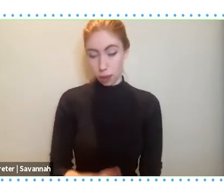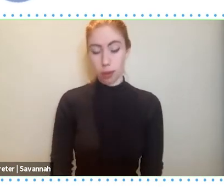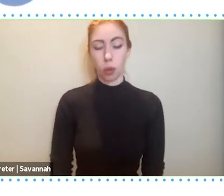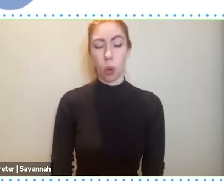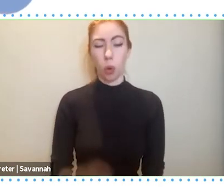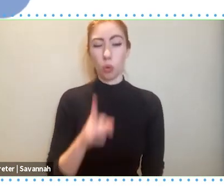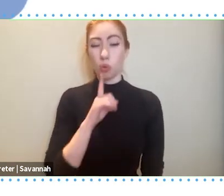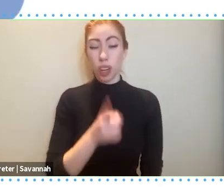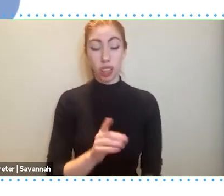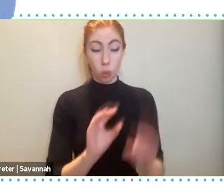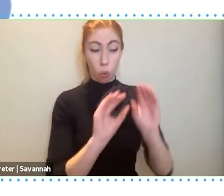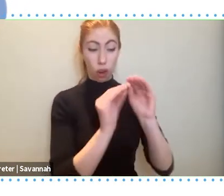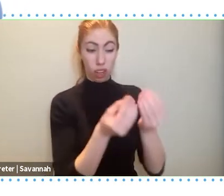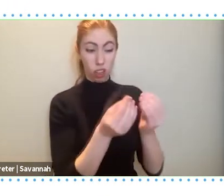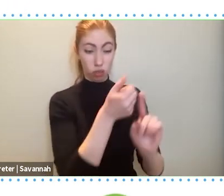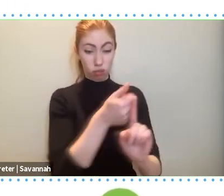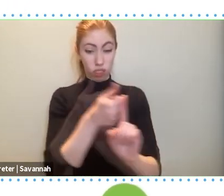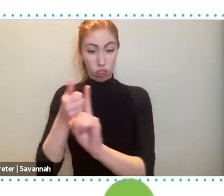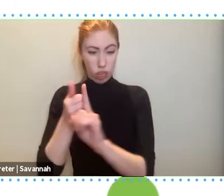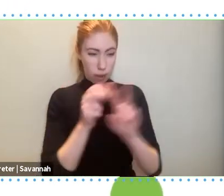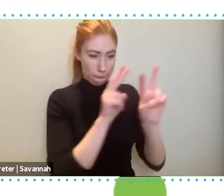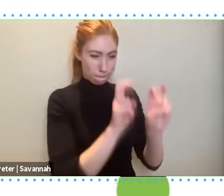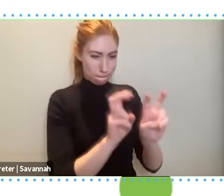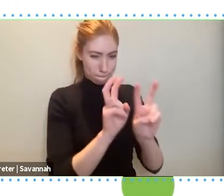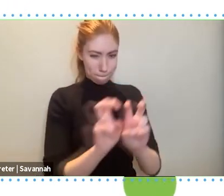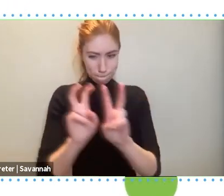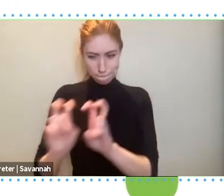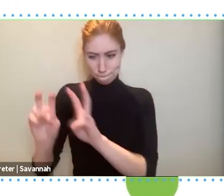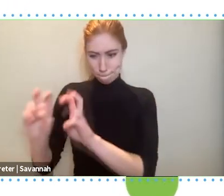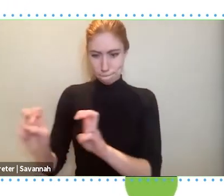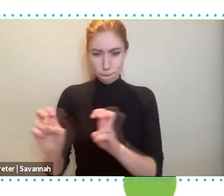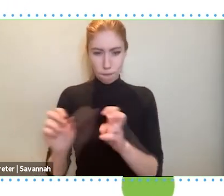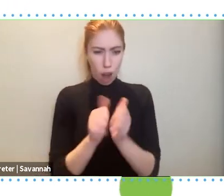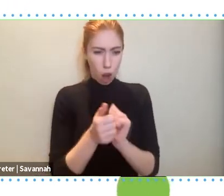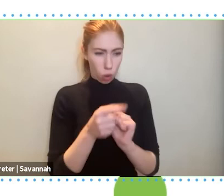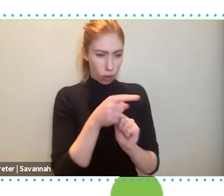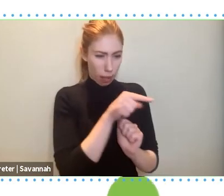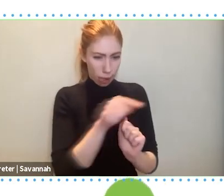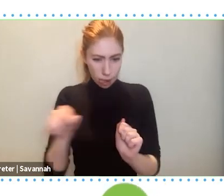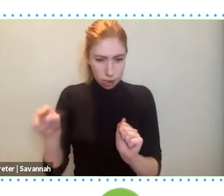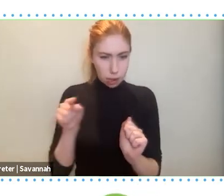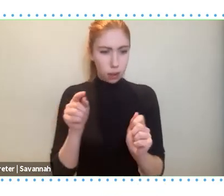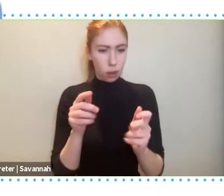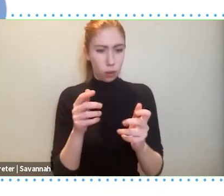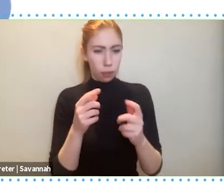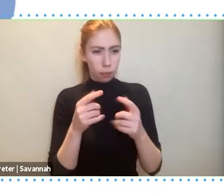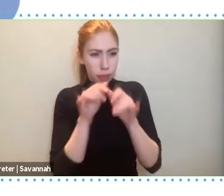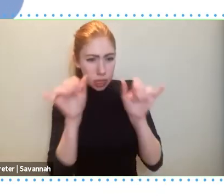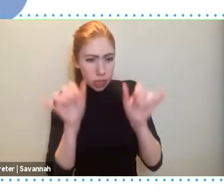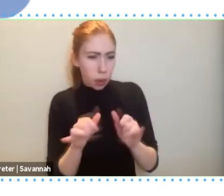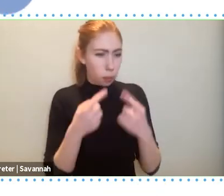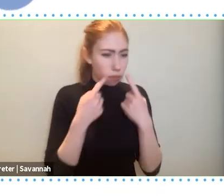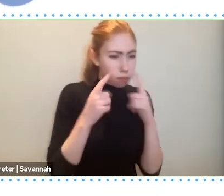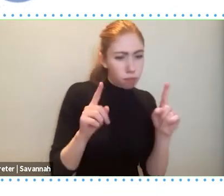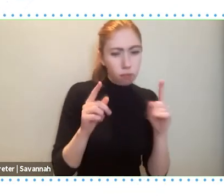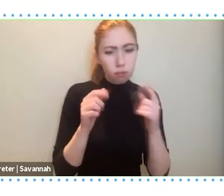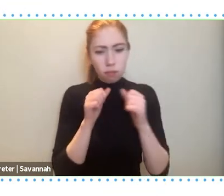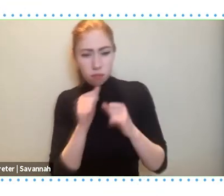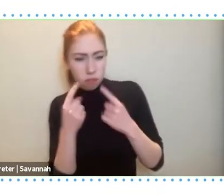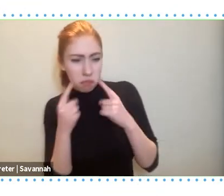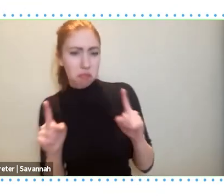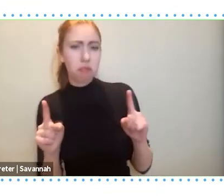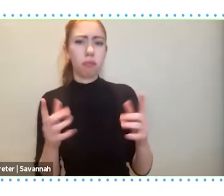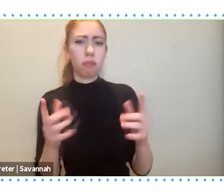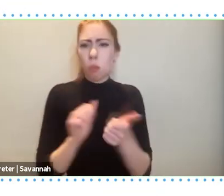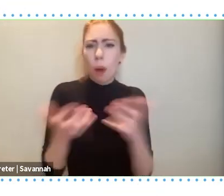knowing that we are so resource scarce, how can we together as a sector start to look at some models that might work together? I